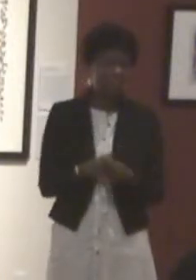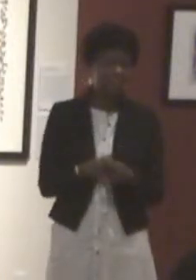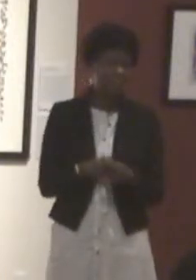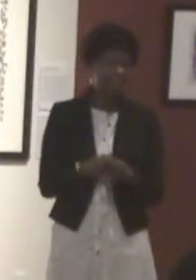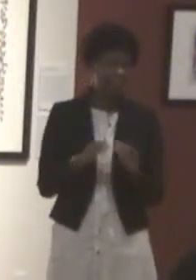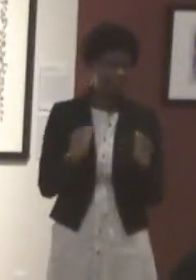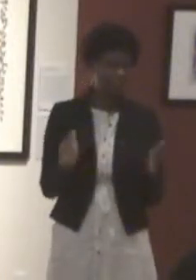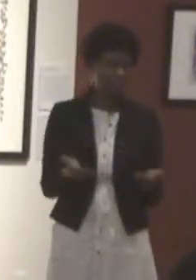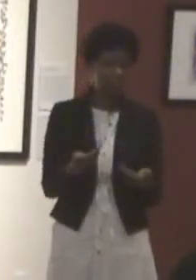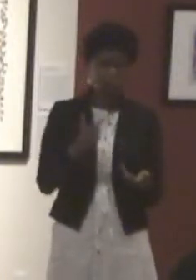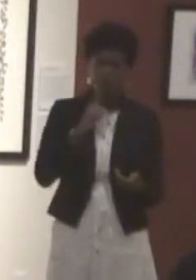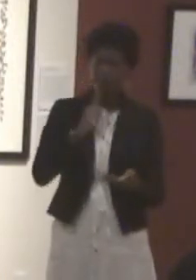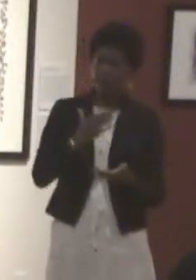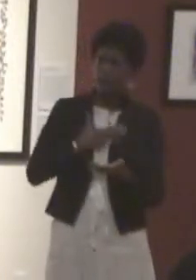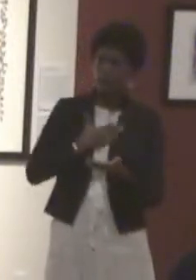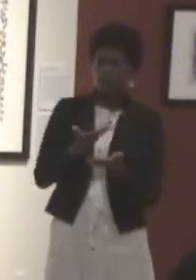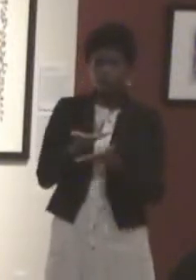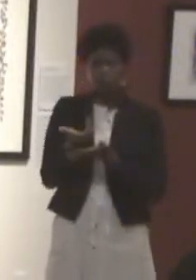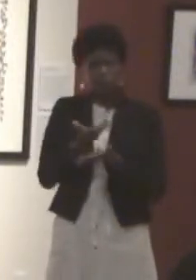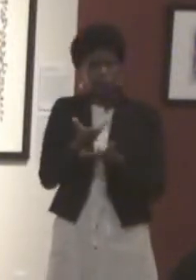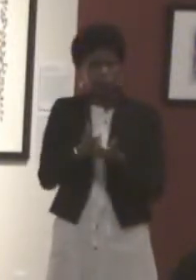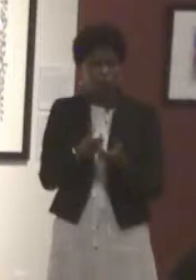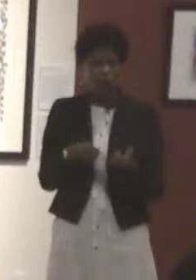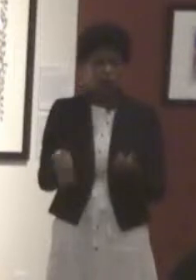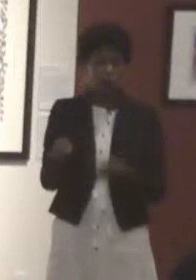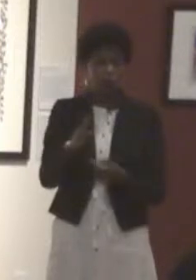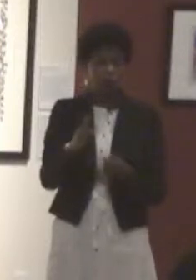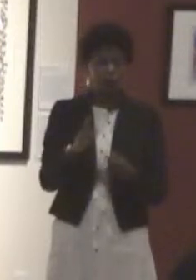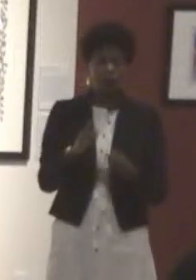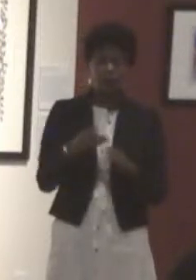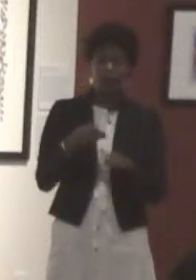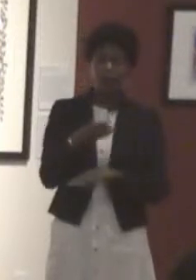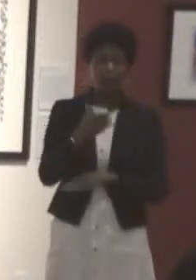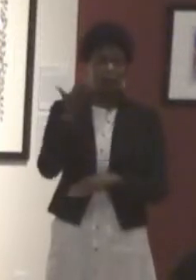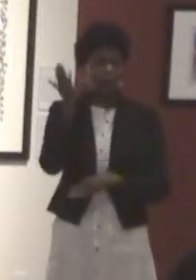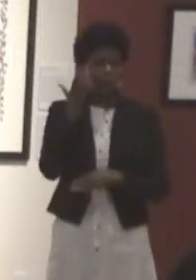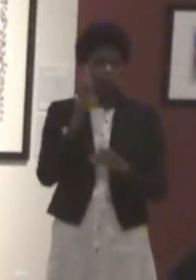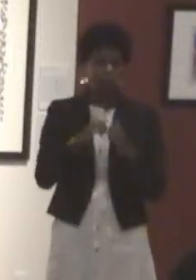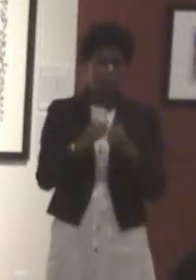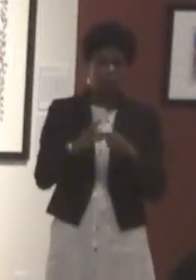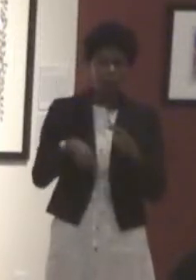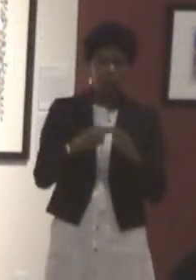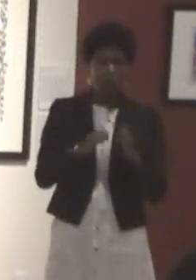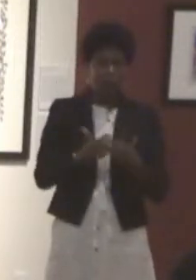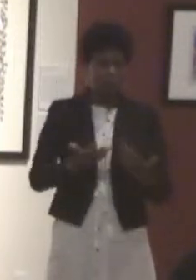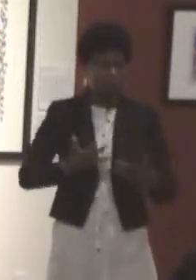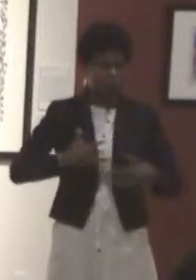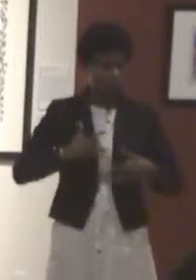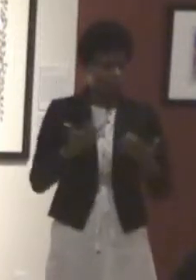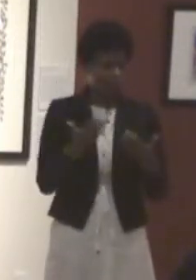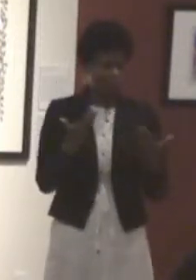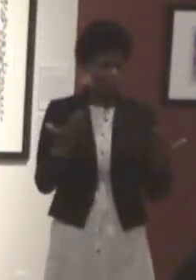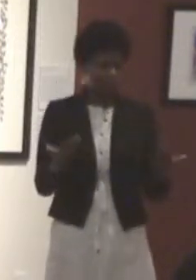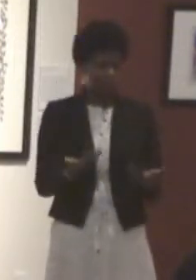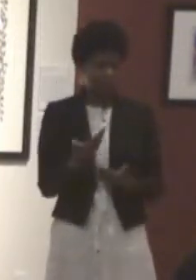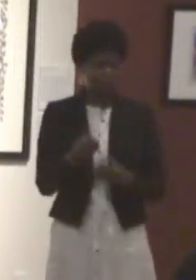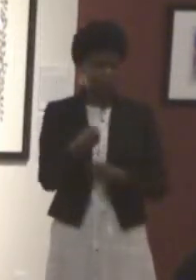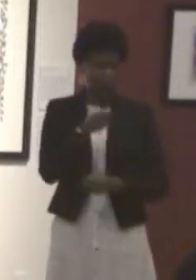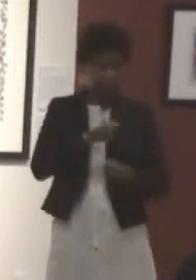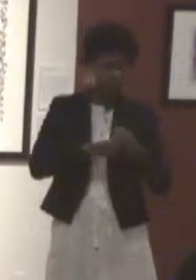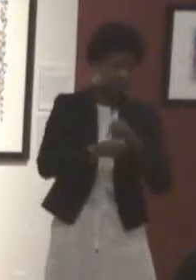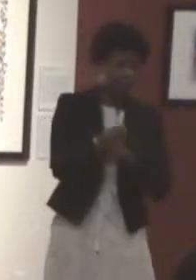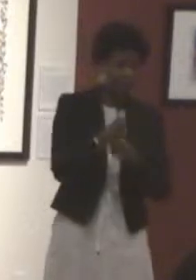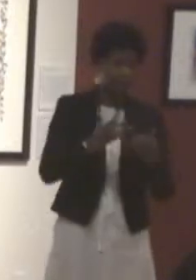be happy to talk with you after my lecture about how thrilled I am to step into this exciting role as the